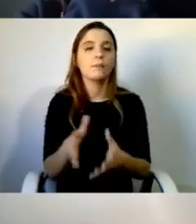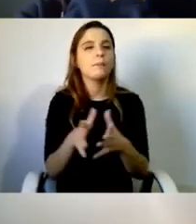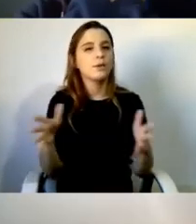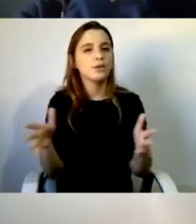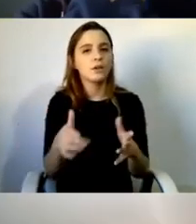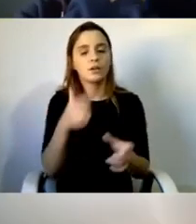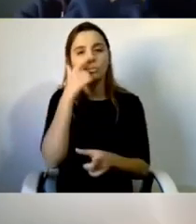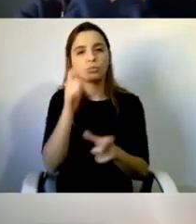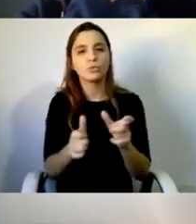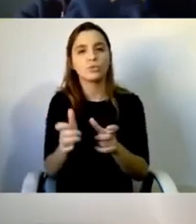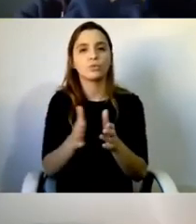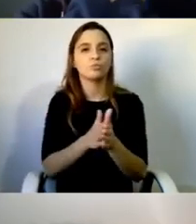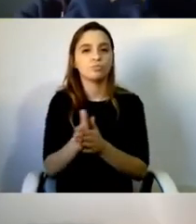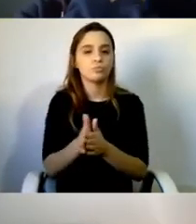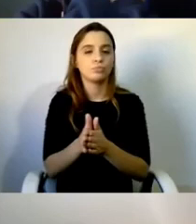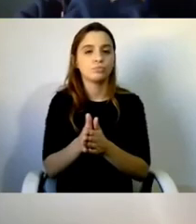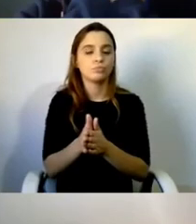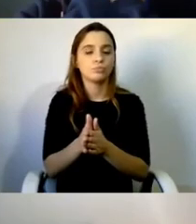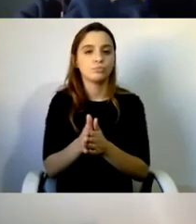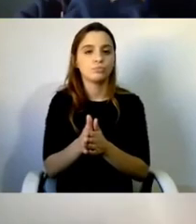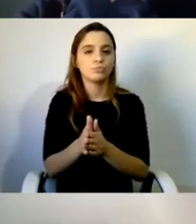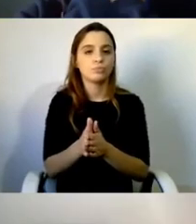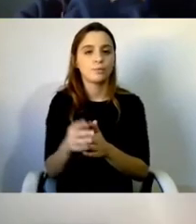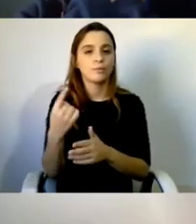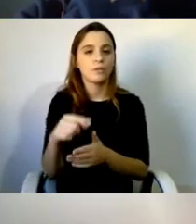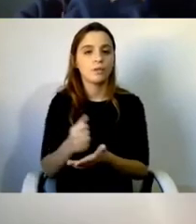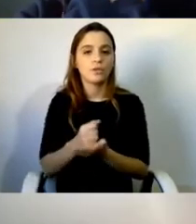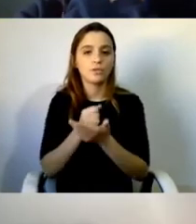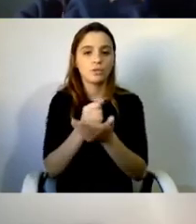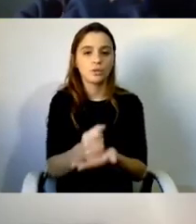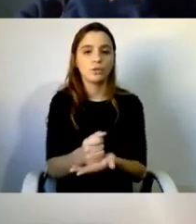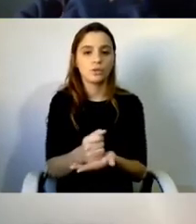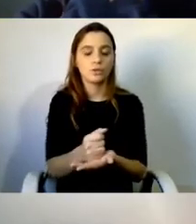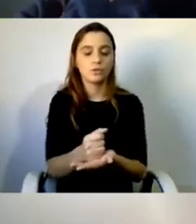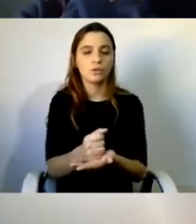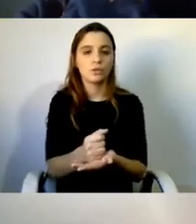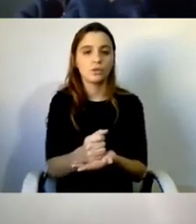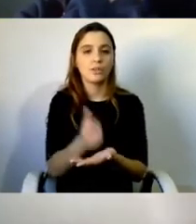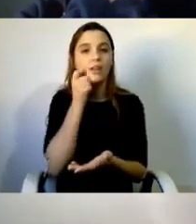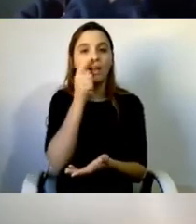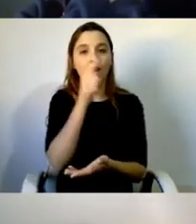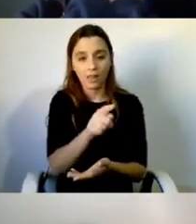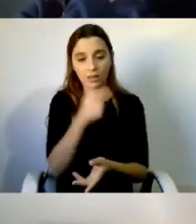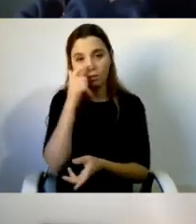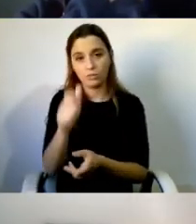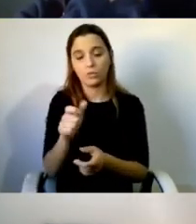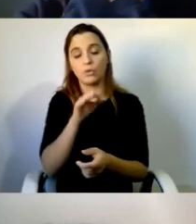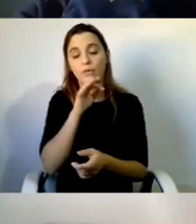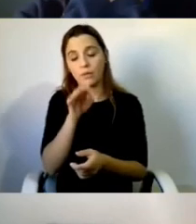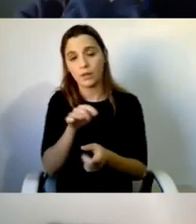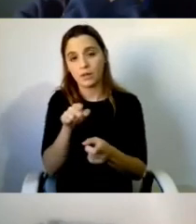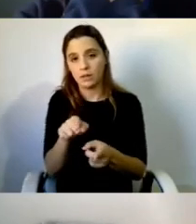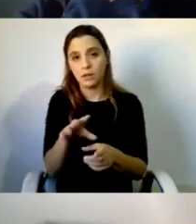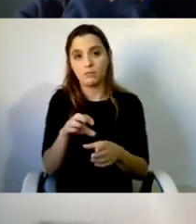assistant, as I said, 97%, according to research commissioned by the Ministry of Labor and Social